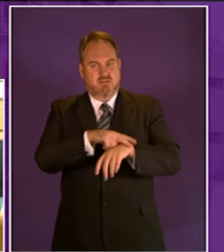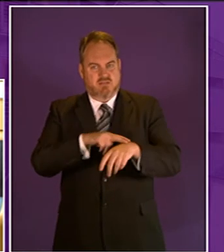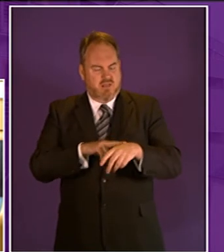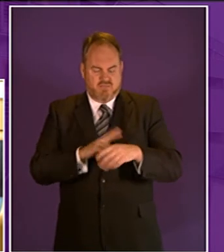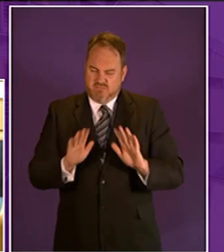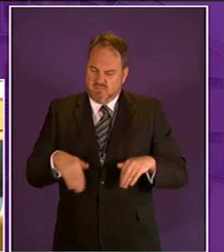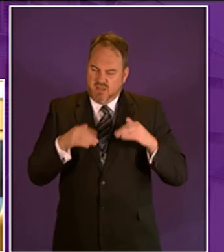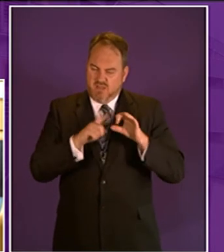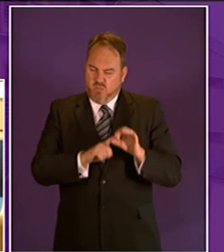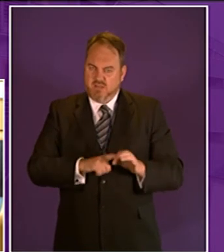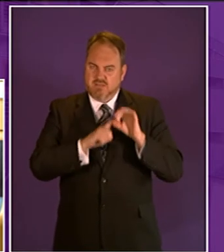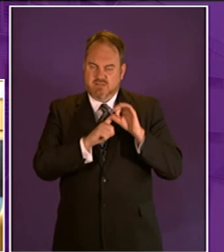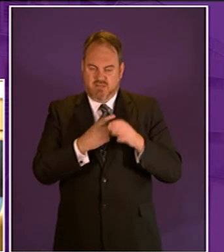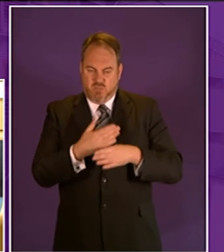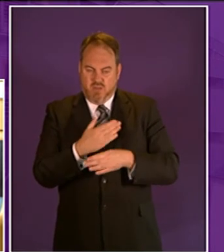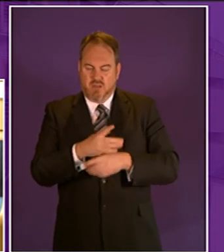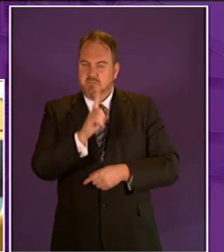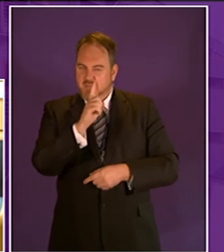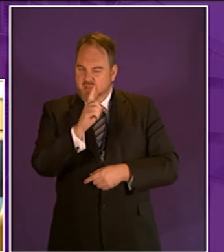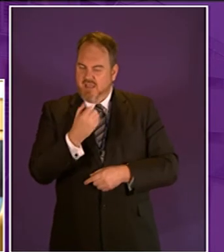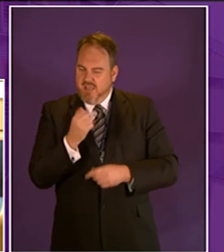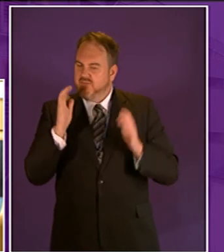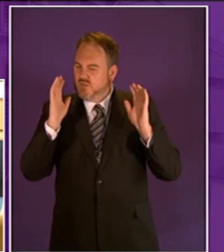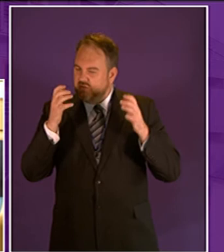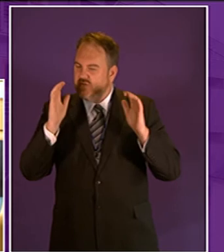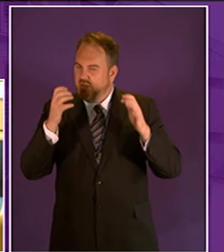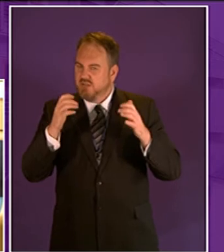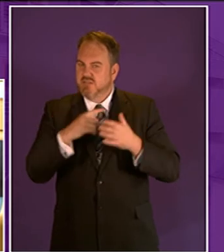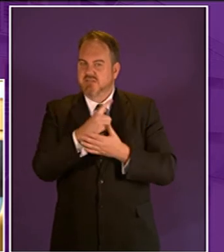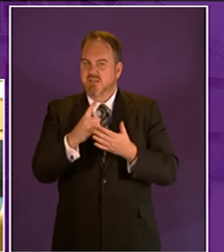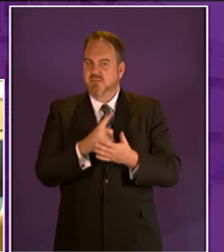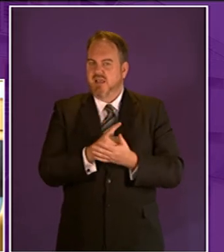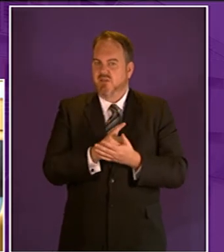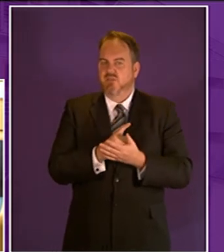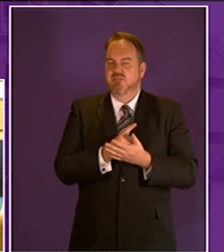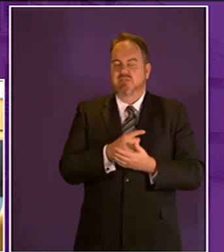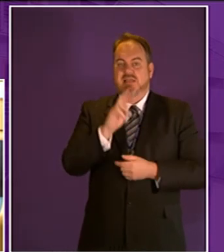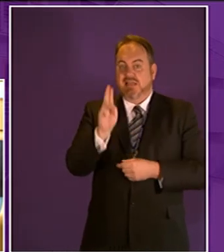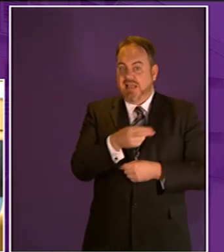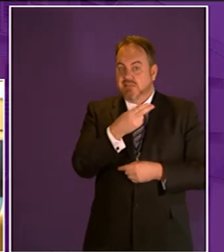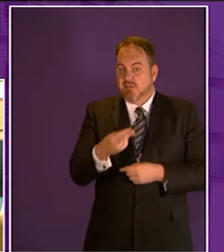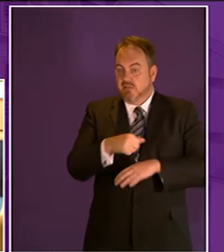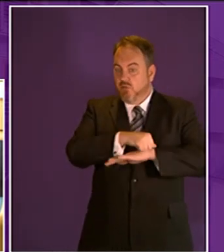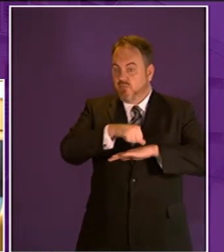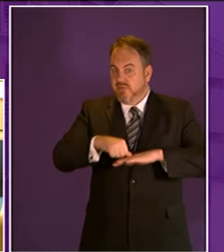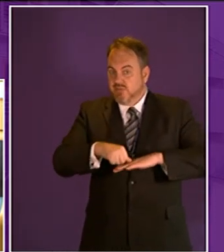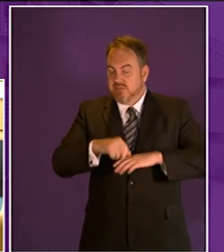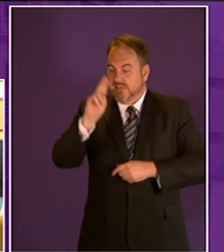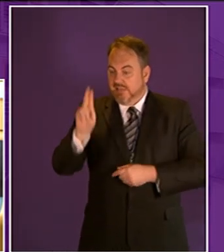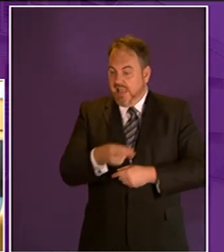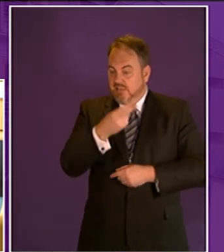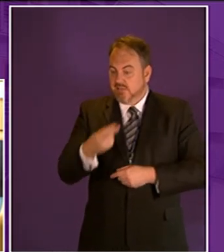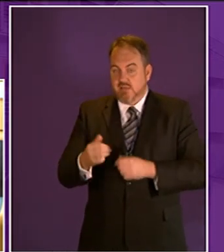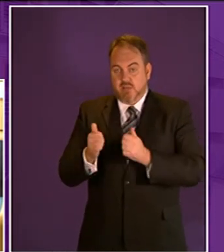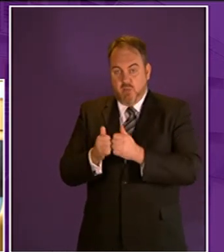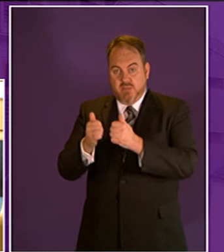quality. However, concerns have been raised with me about the impact of cancelled operations and appointments at Hare Myers Hospital in East